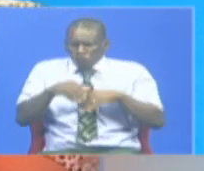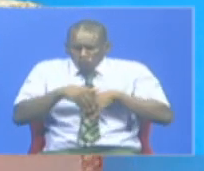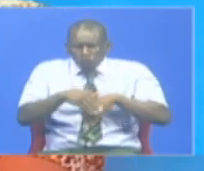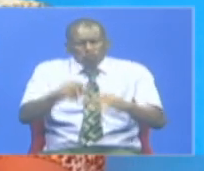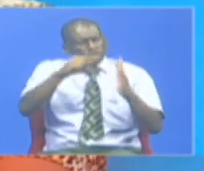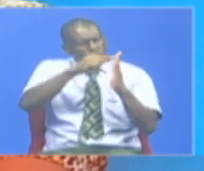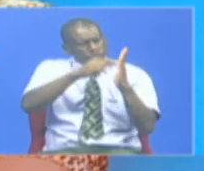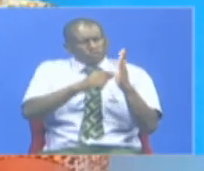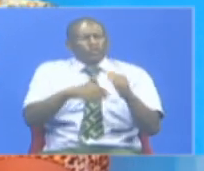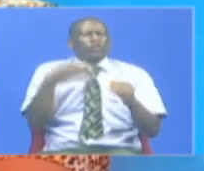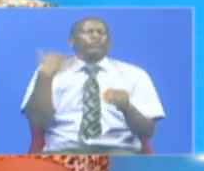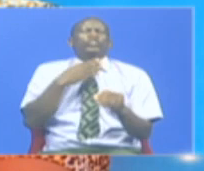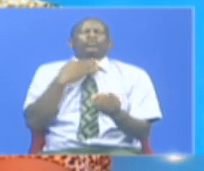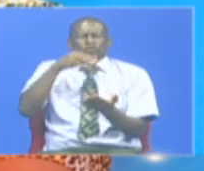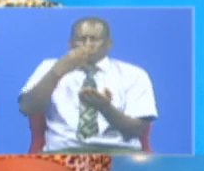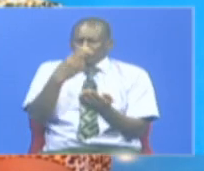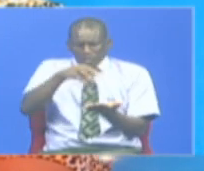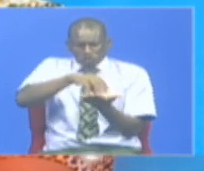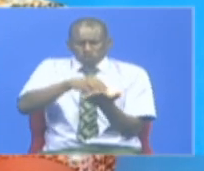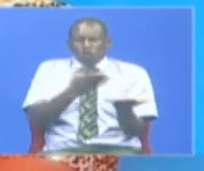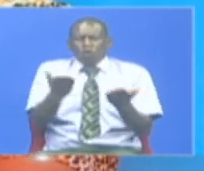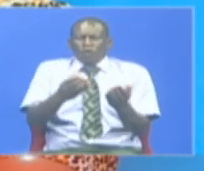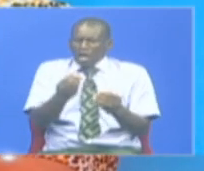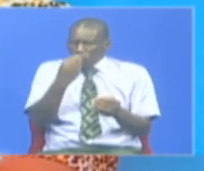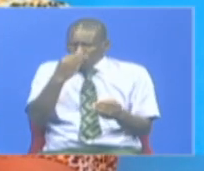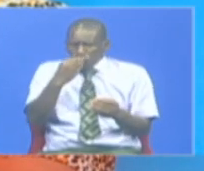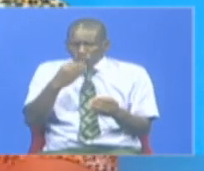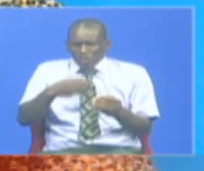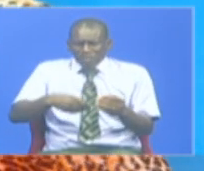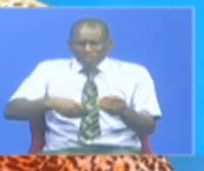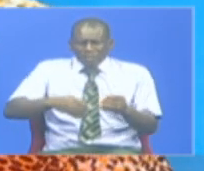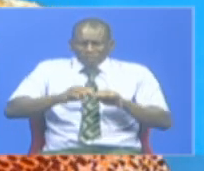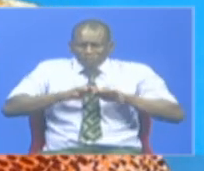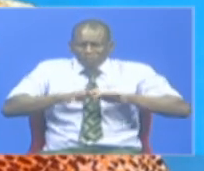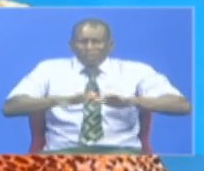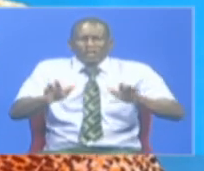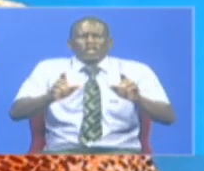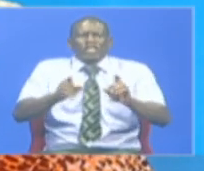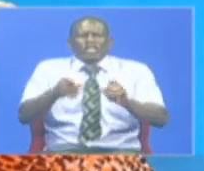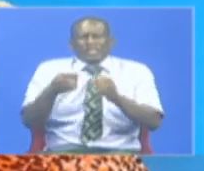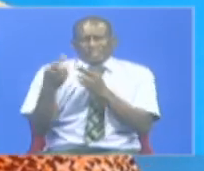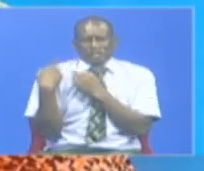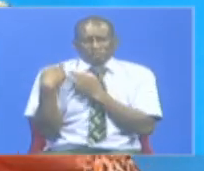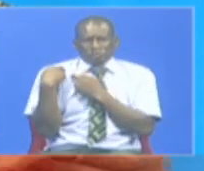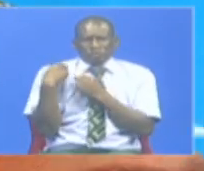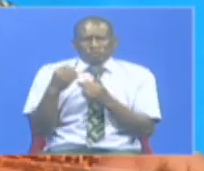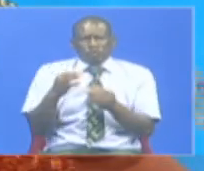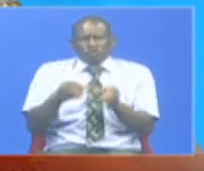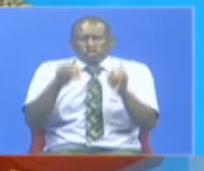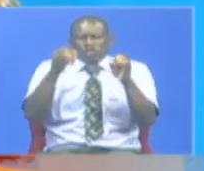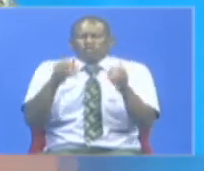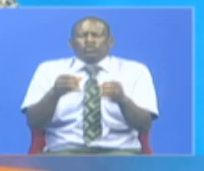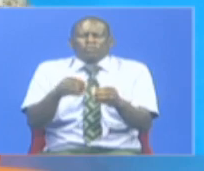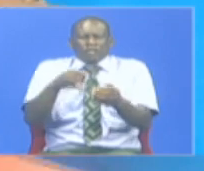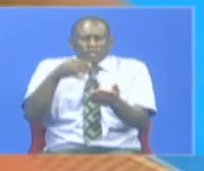not like to see a scenario where our food supply chain becomes responsible for an upsurge of new